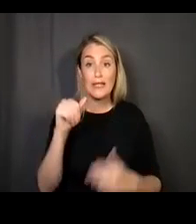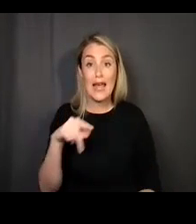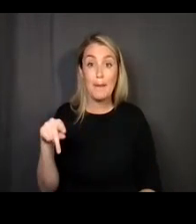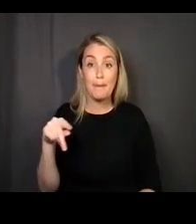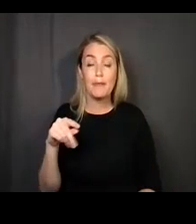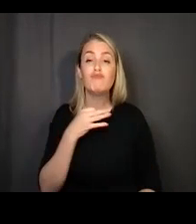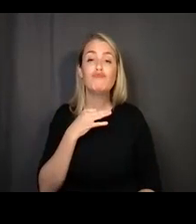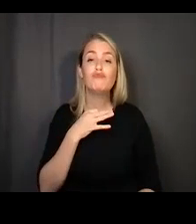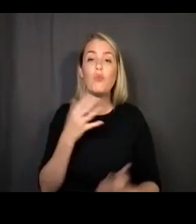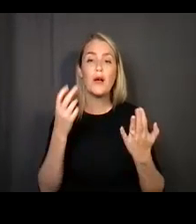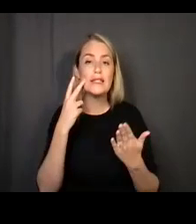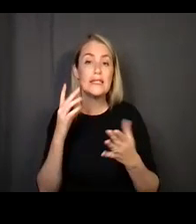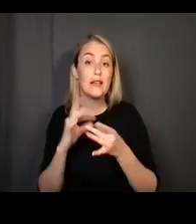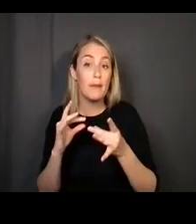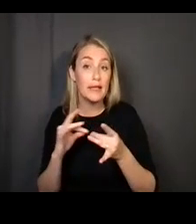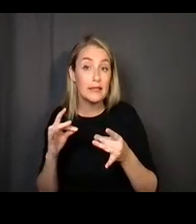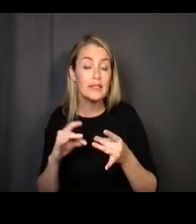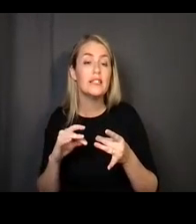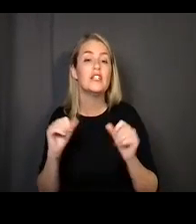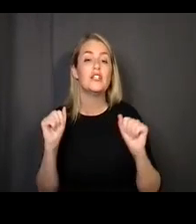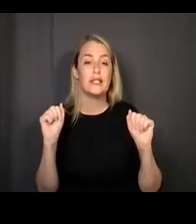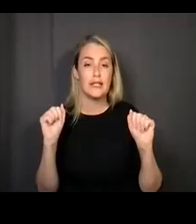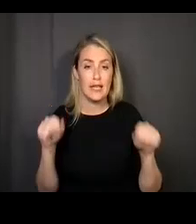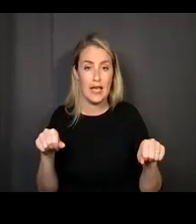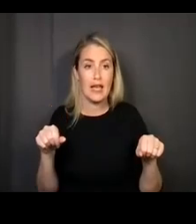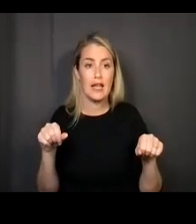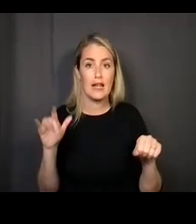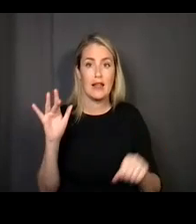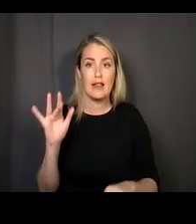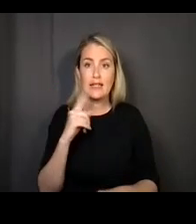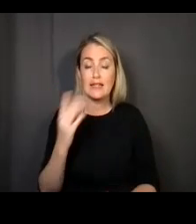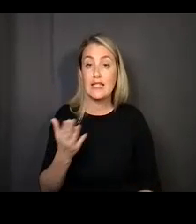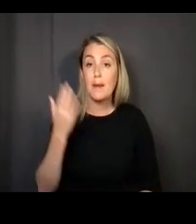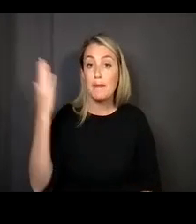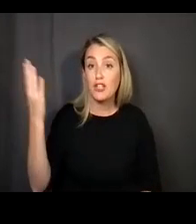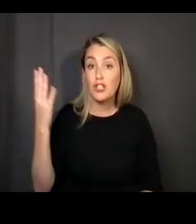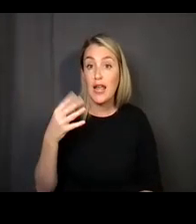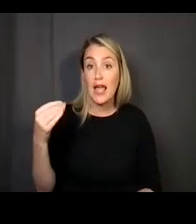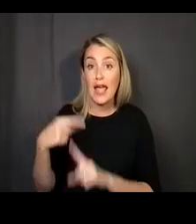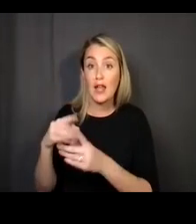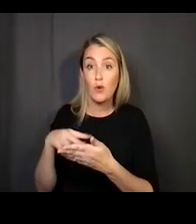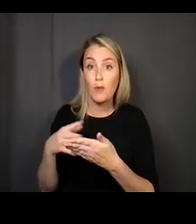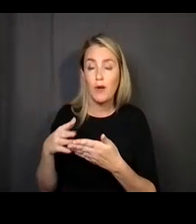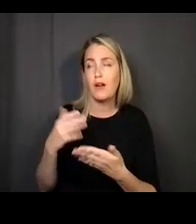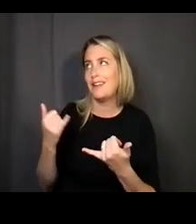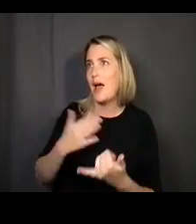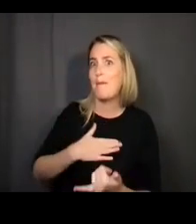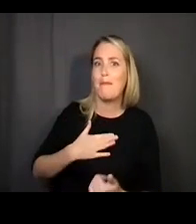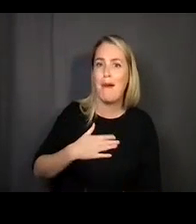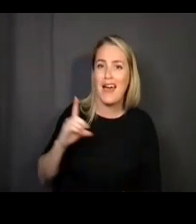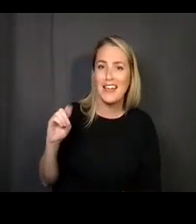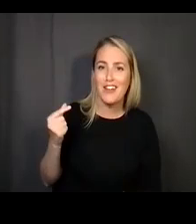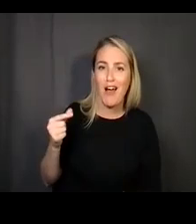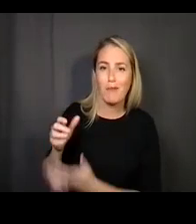del comments, observador. you can click where it says submission and rubric. Now I have a barking dog. Submission